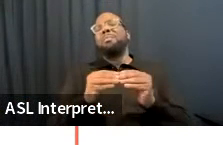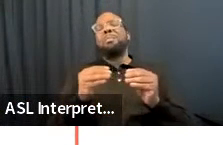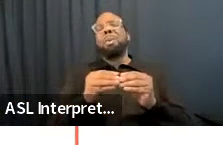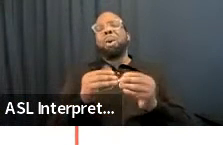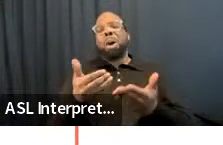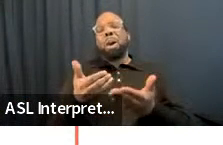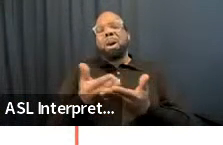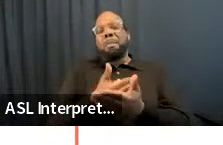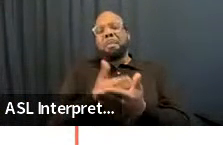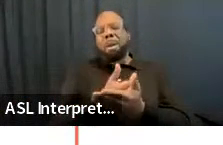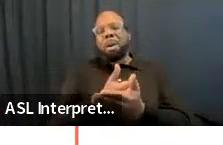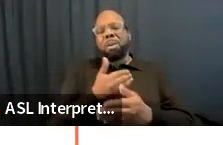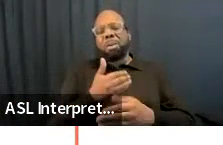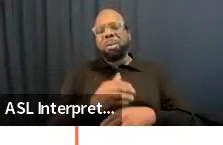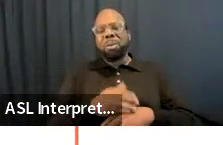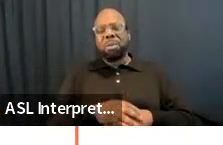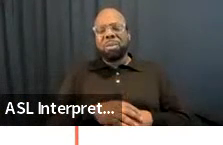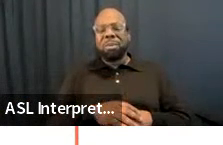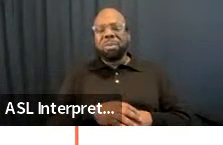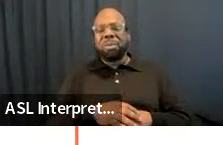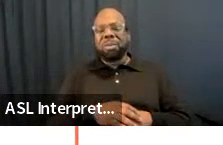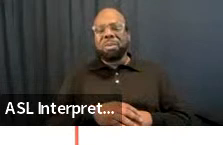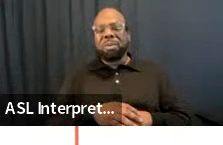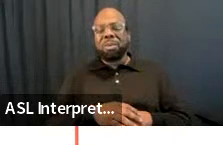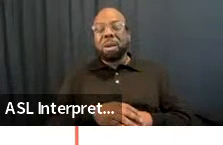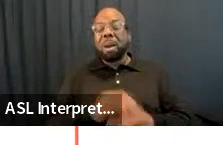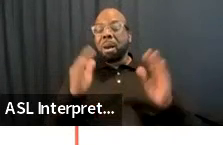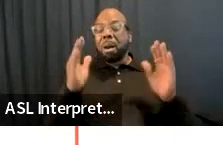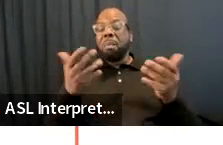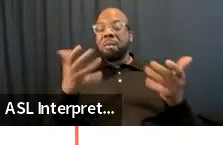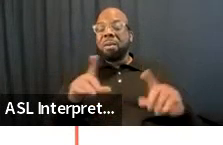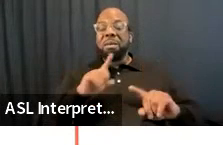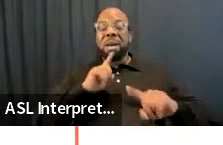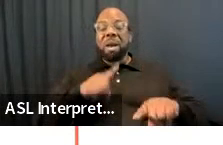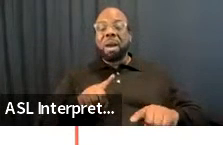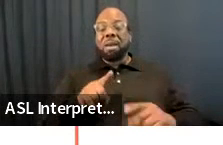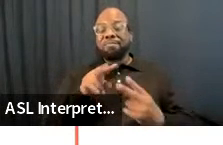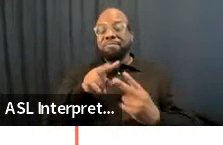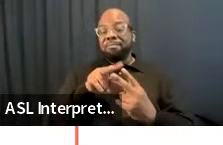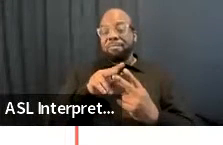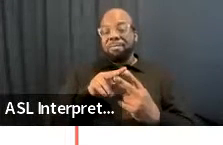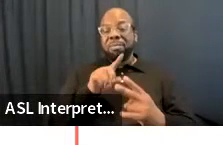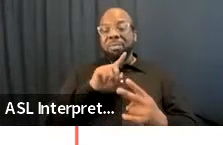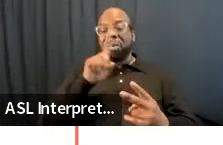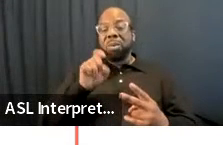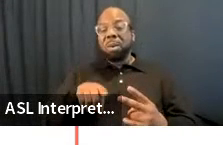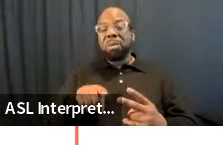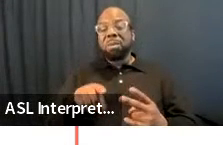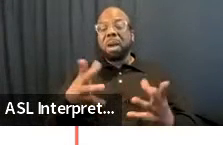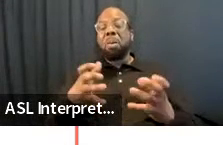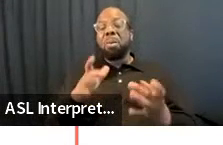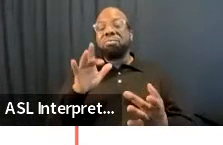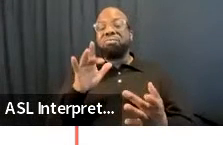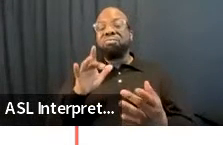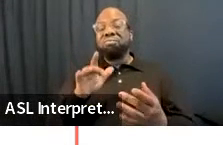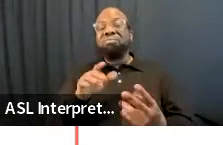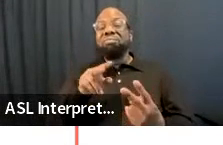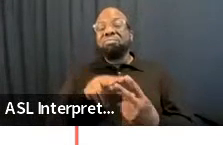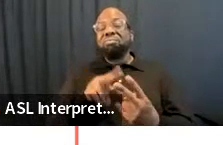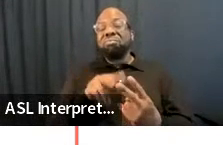modern. And so I hope that answers both parts of your question. So I wanted to make sure that I touched on both of them.